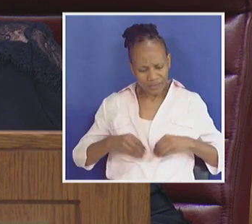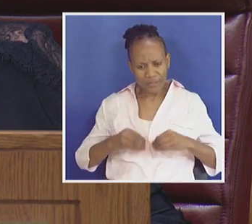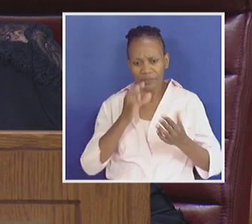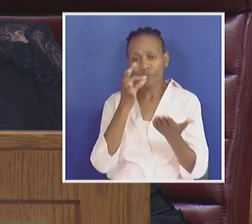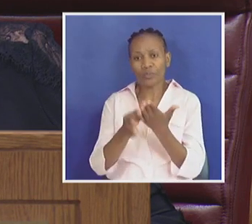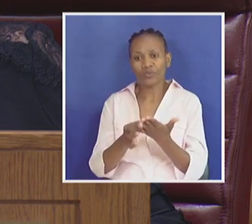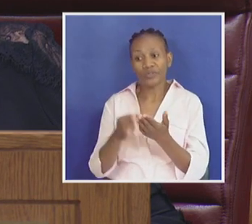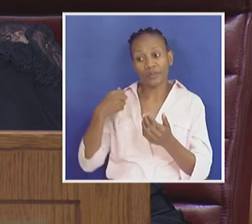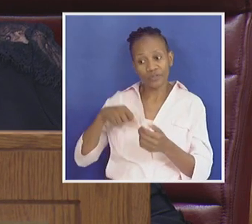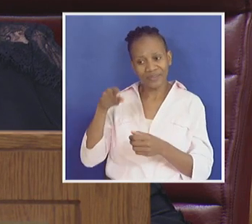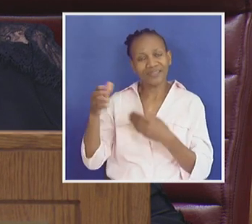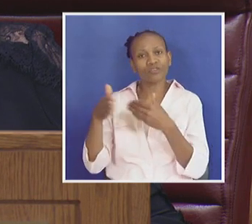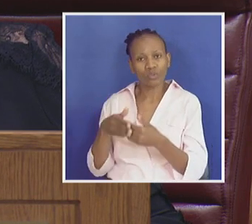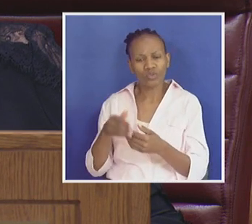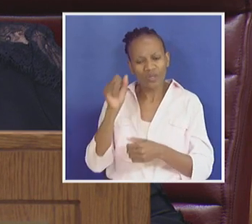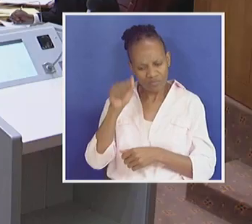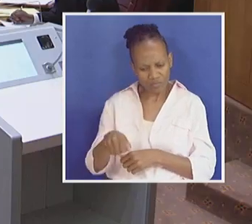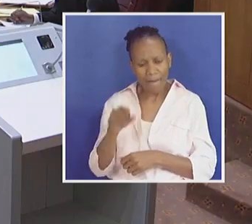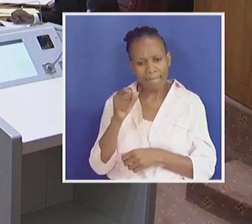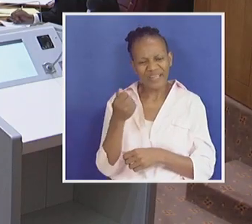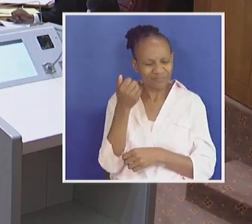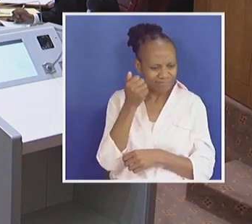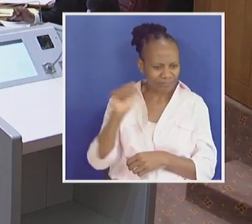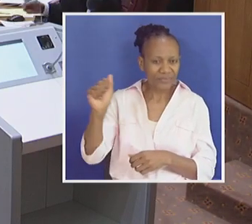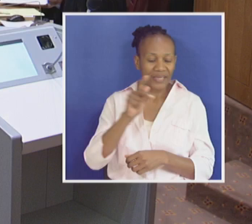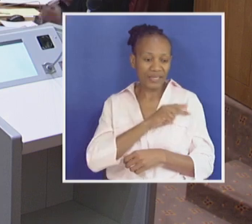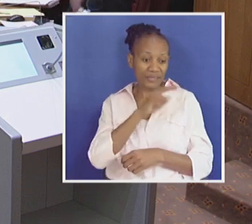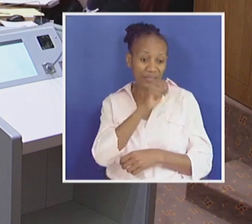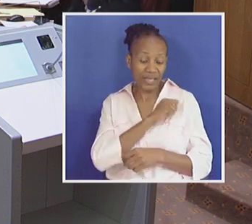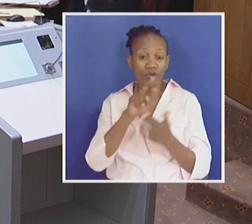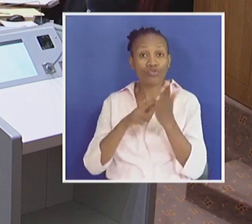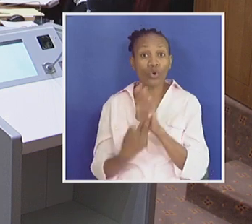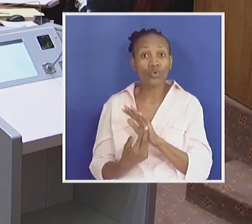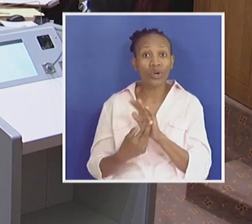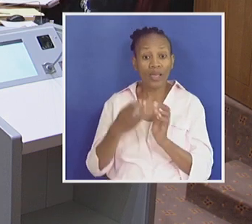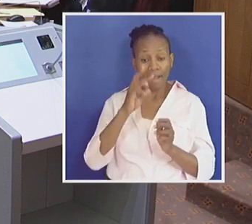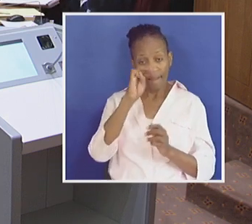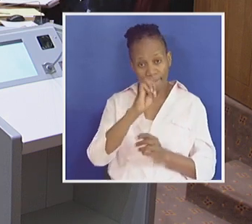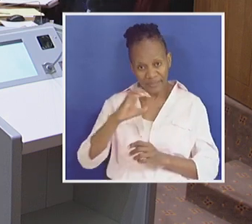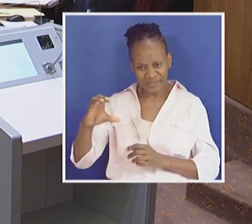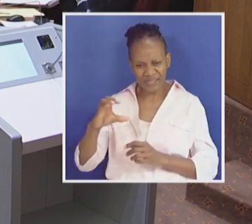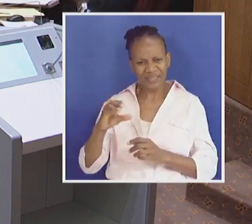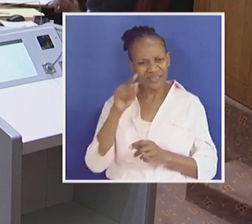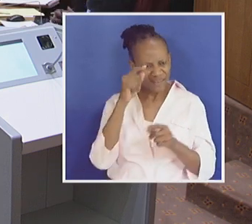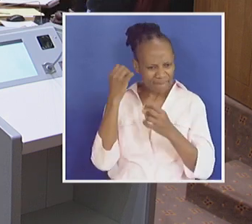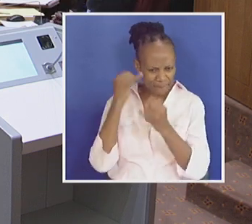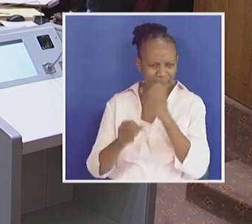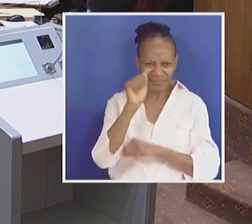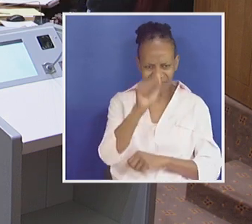Council, we most strongly object to the role of the KwaZulu-Natal MEC Nomsa Dube in the chaos which led to the